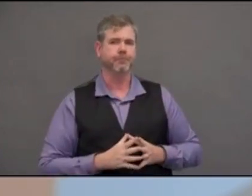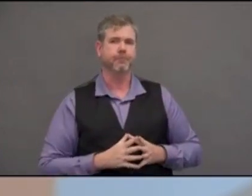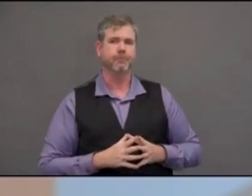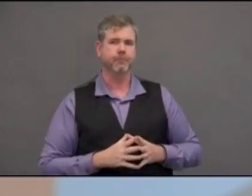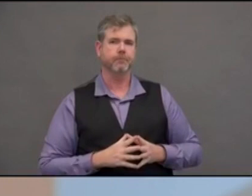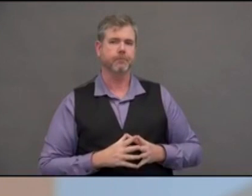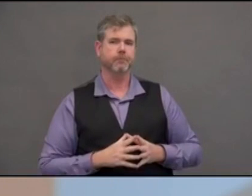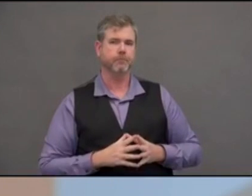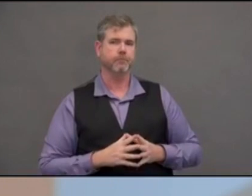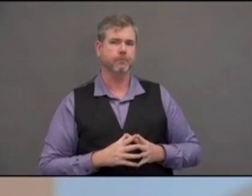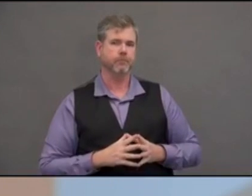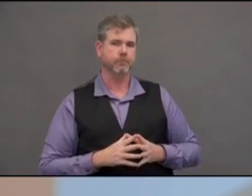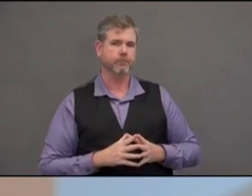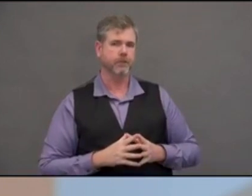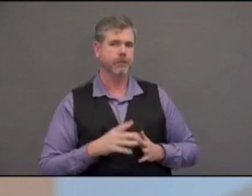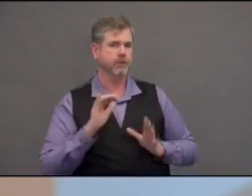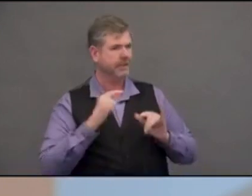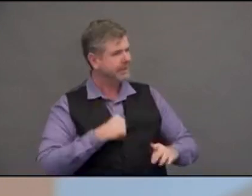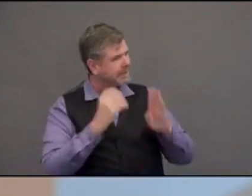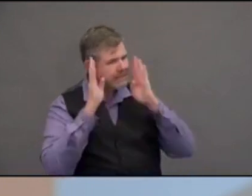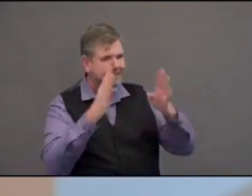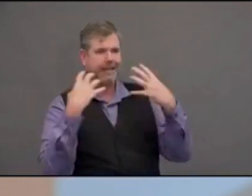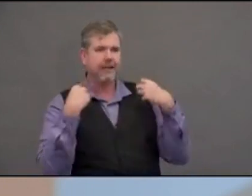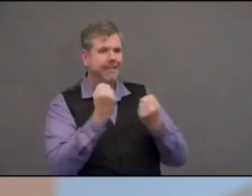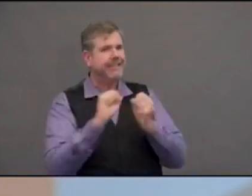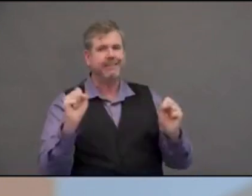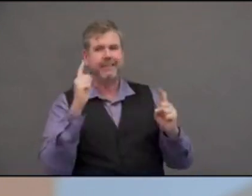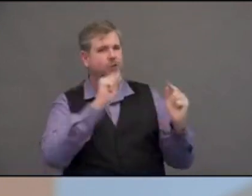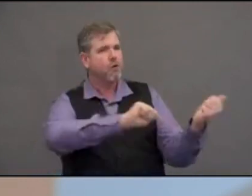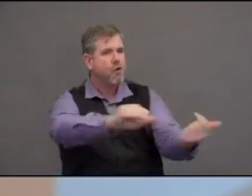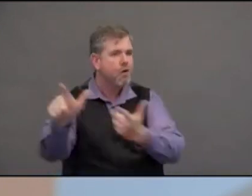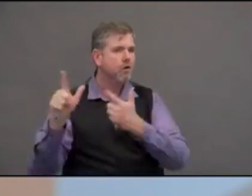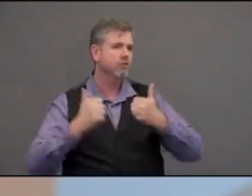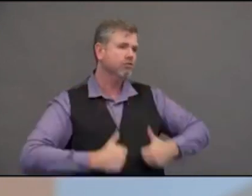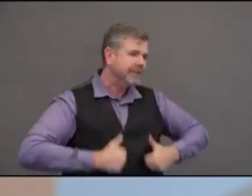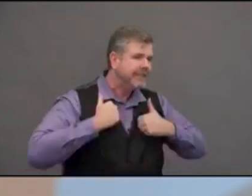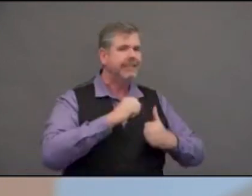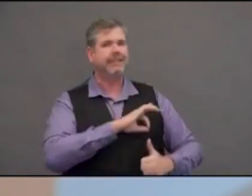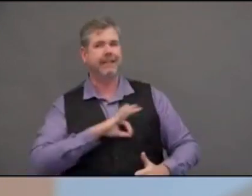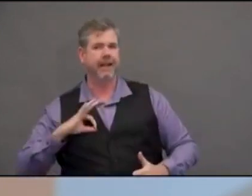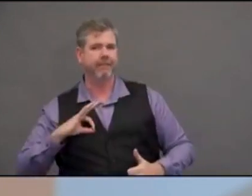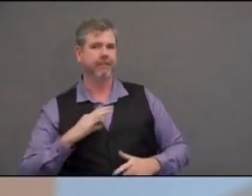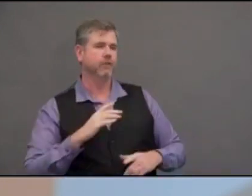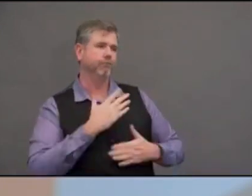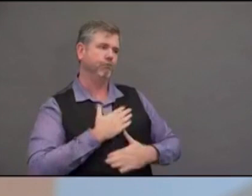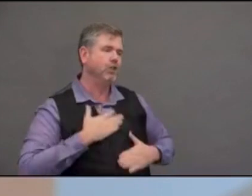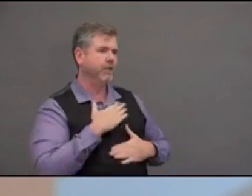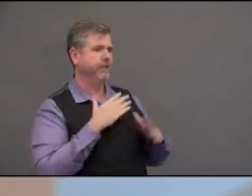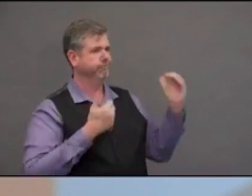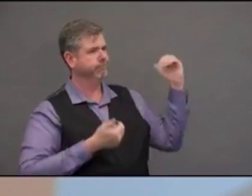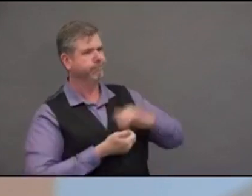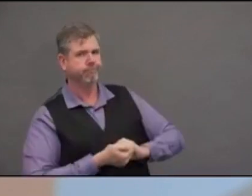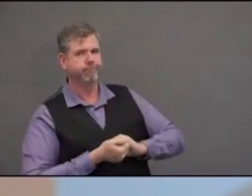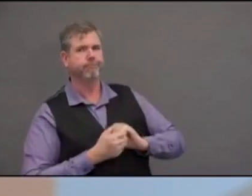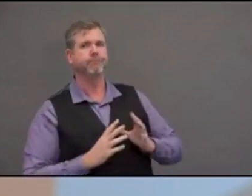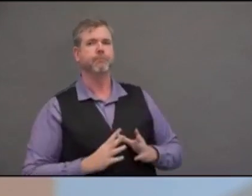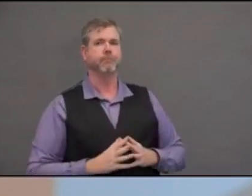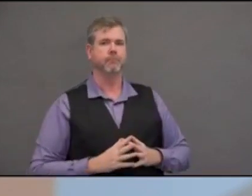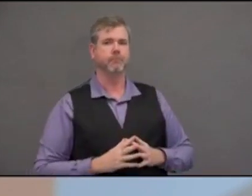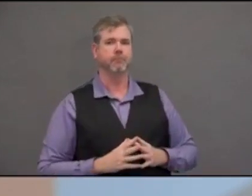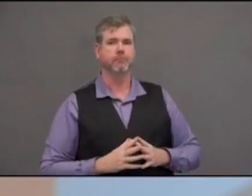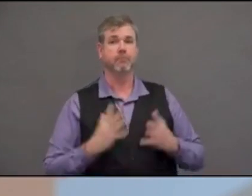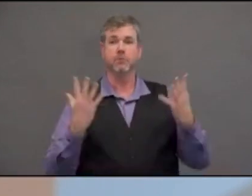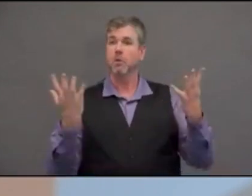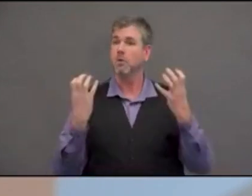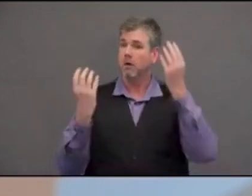safety of the residents of these facilities. So we're very grateful for their cooperation with us in this effort. We did want to let you know that the information about